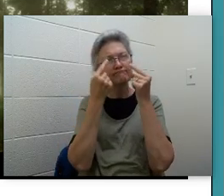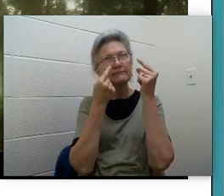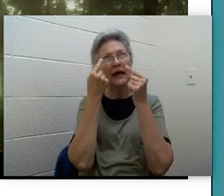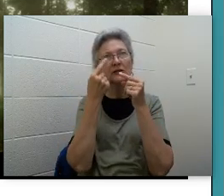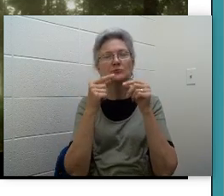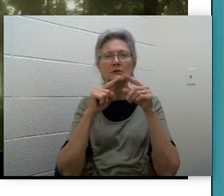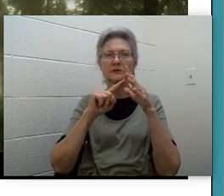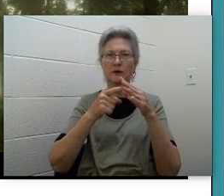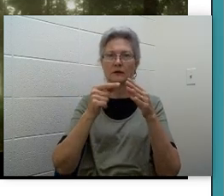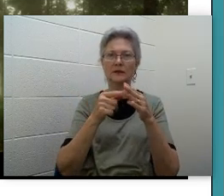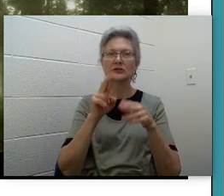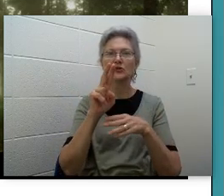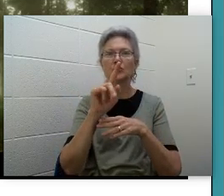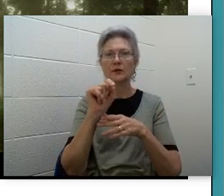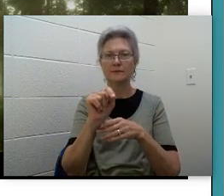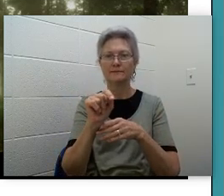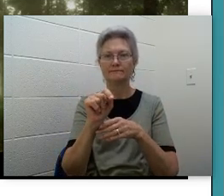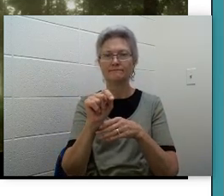unit.